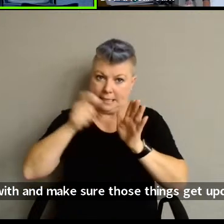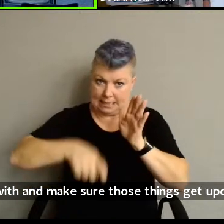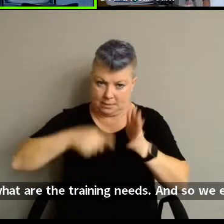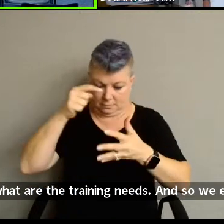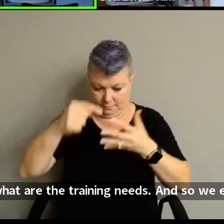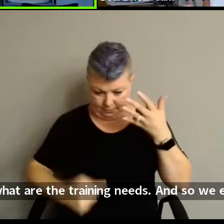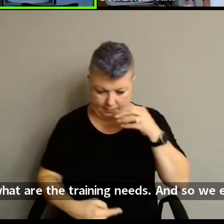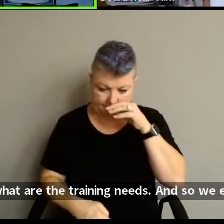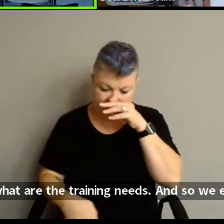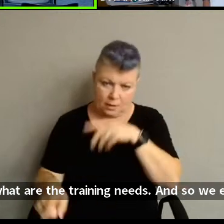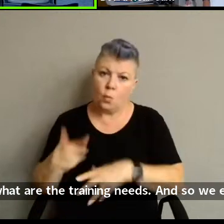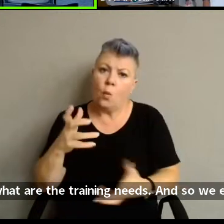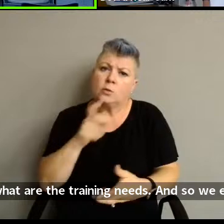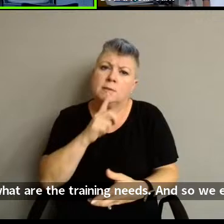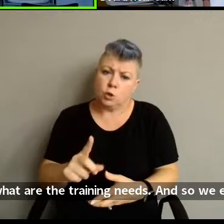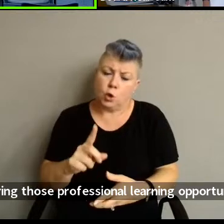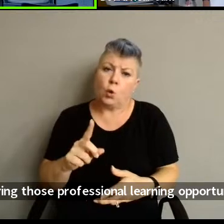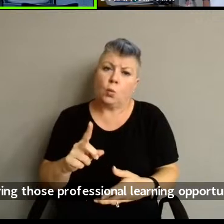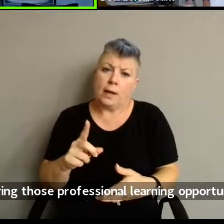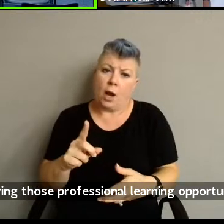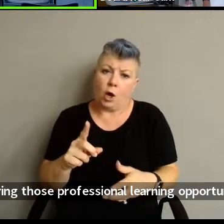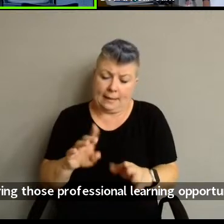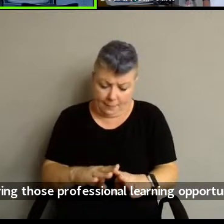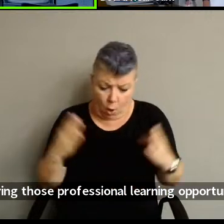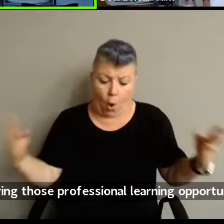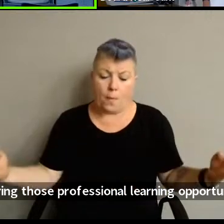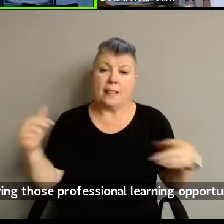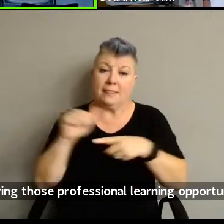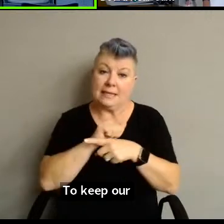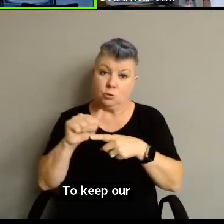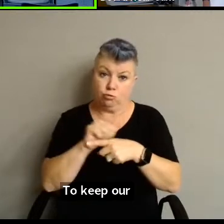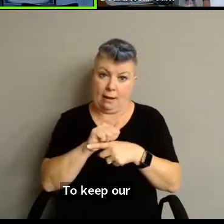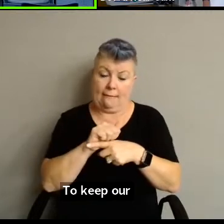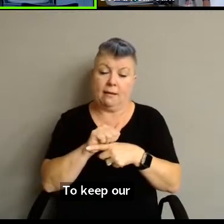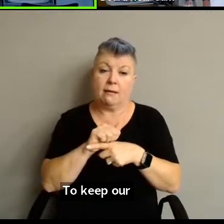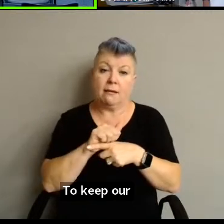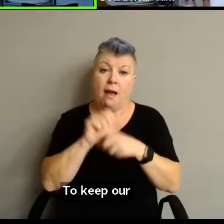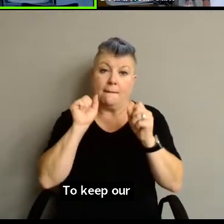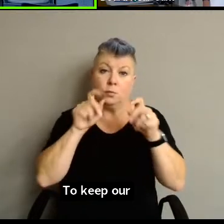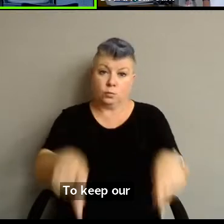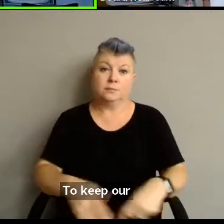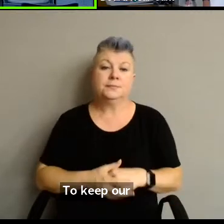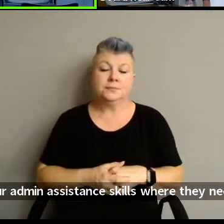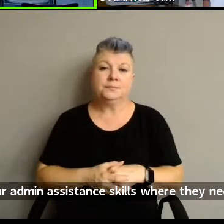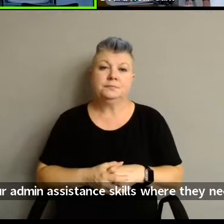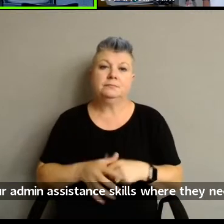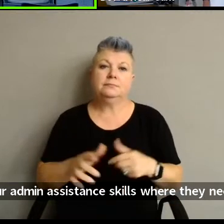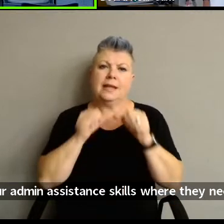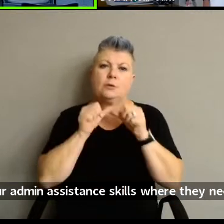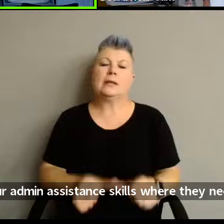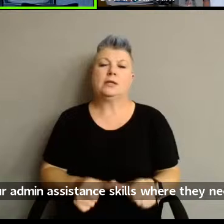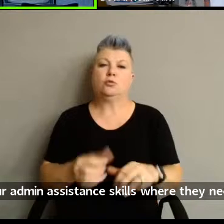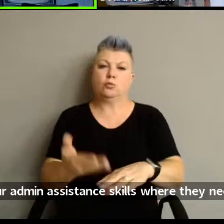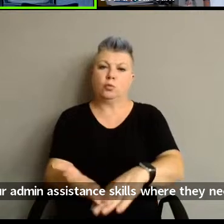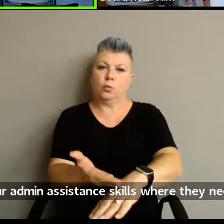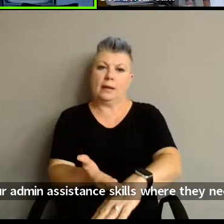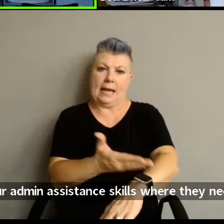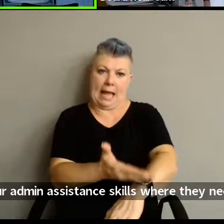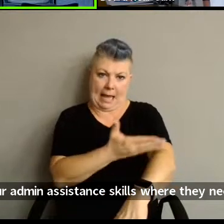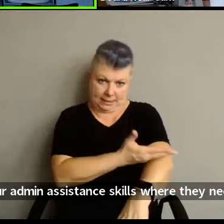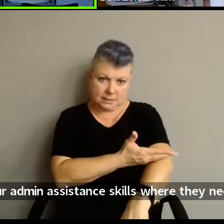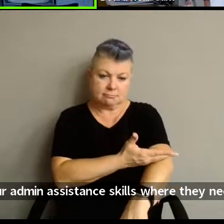opportunities to keep our admin assistants skills where they need to be and enhance them. Any